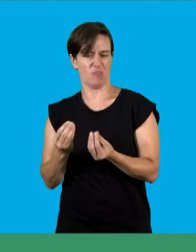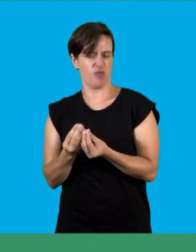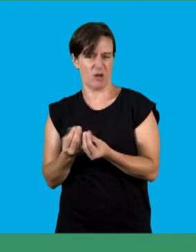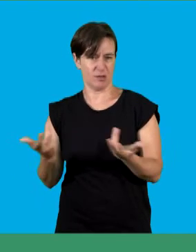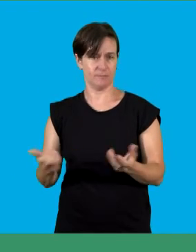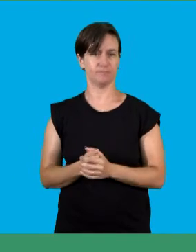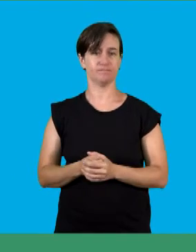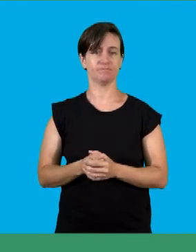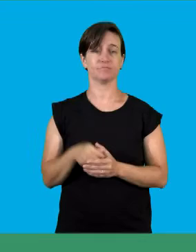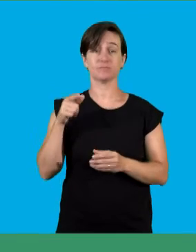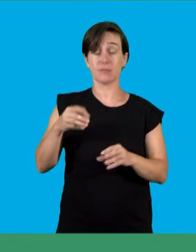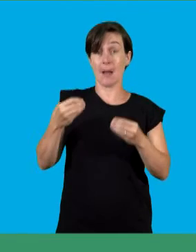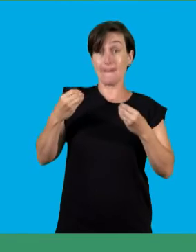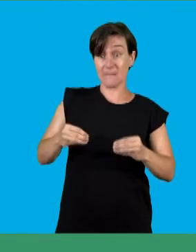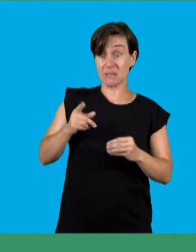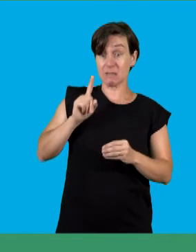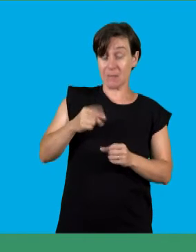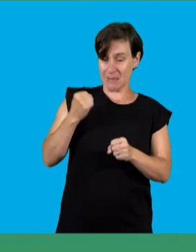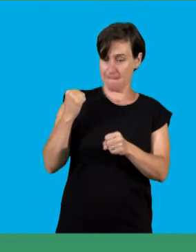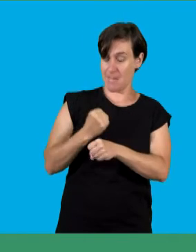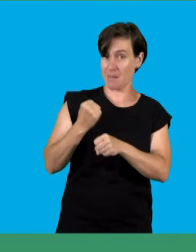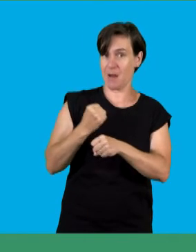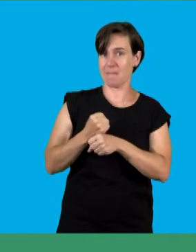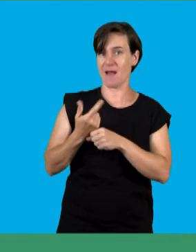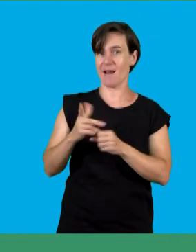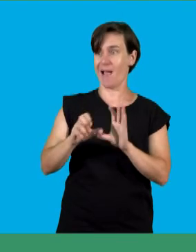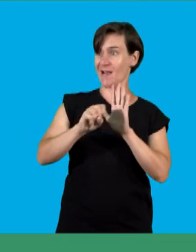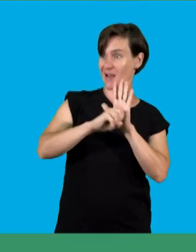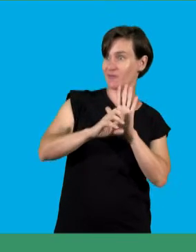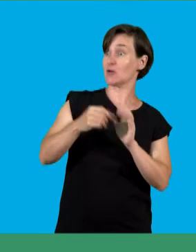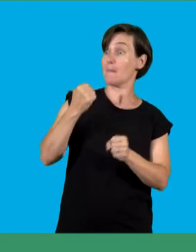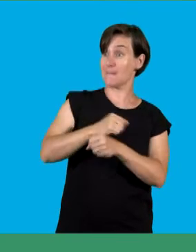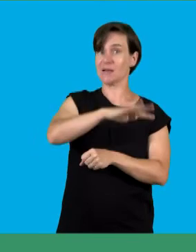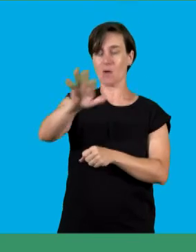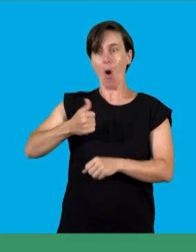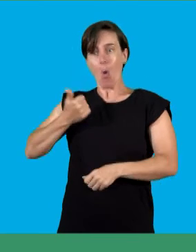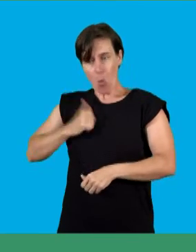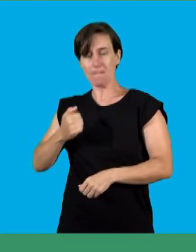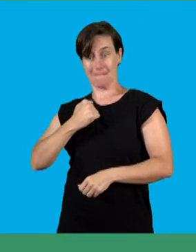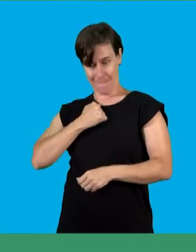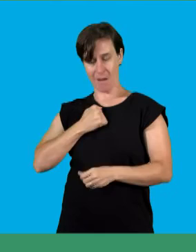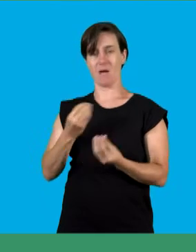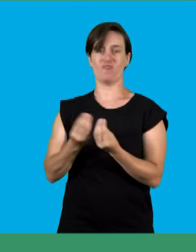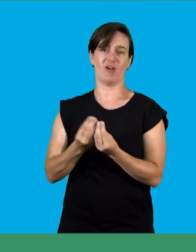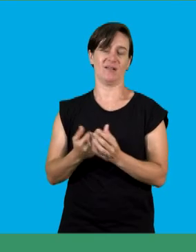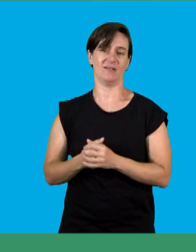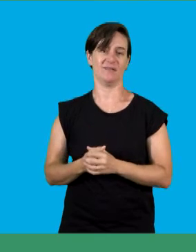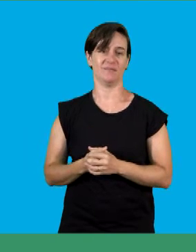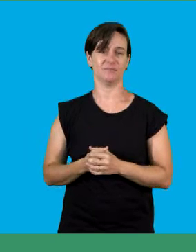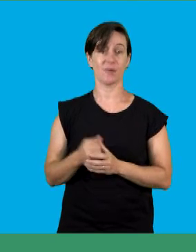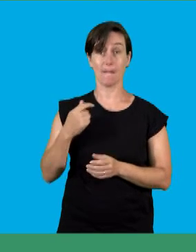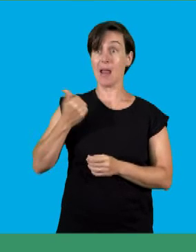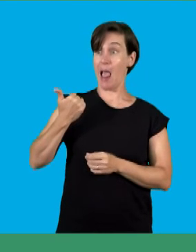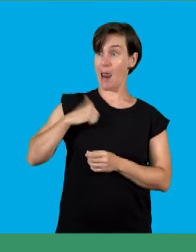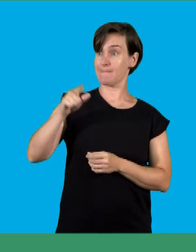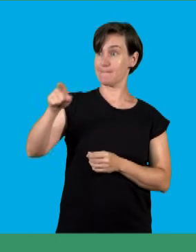a desire for their product. You're going to come up with a product, but the whole point is for you to gain what? To gain customers.